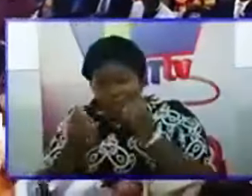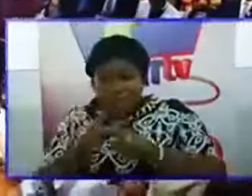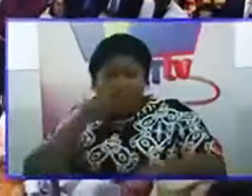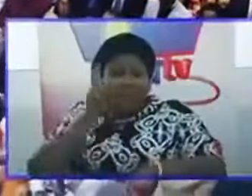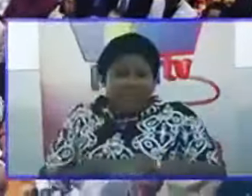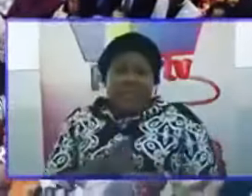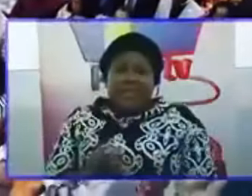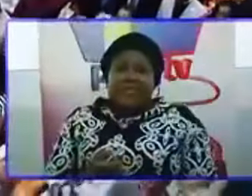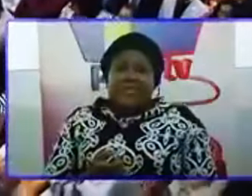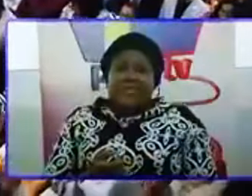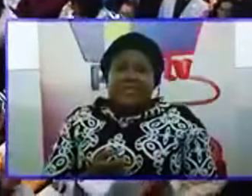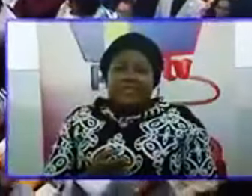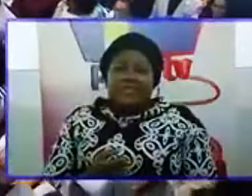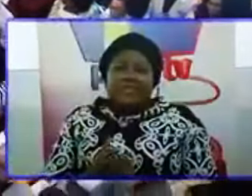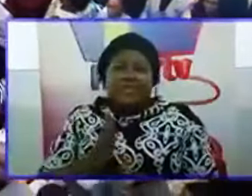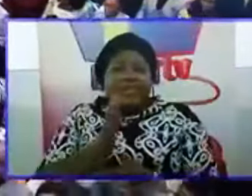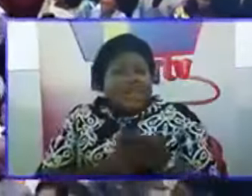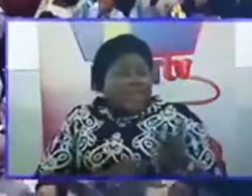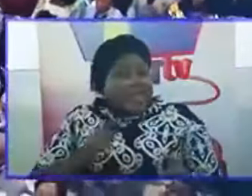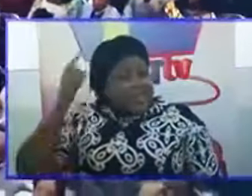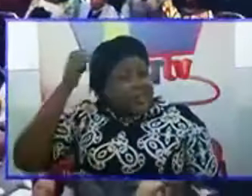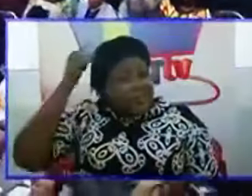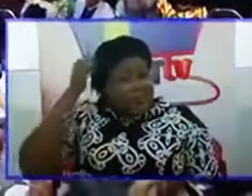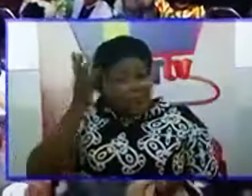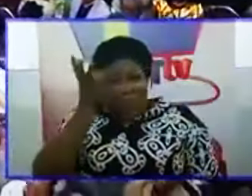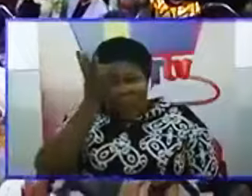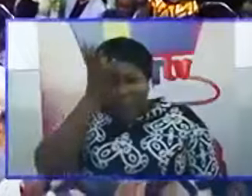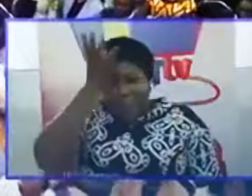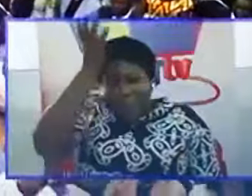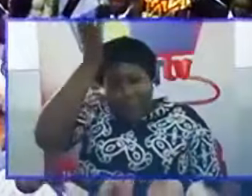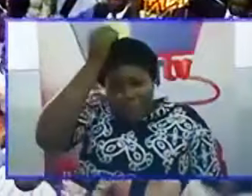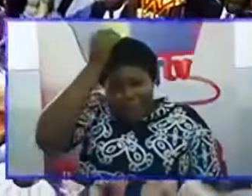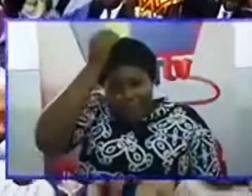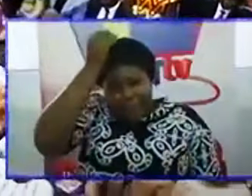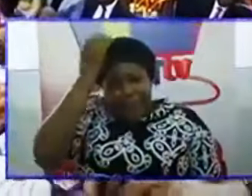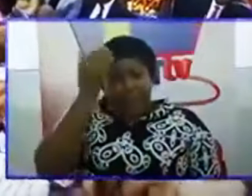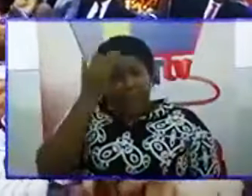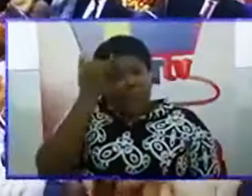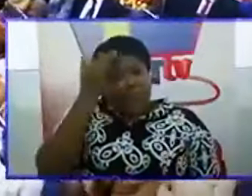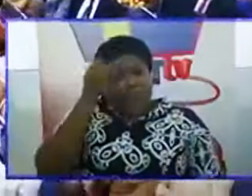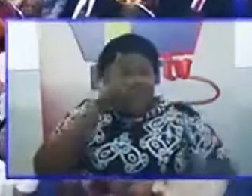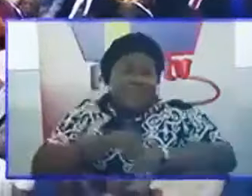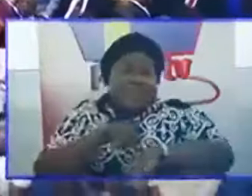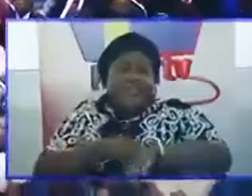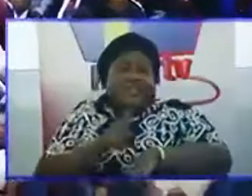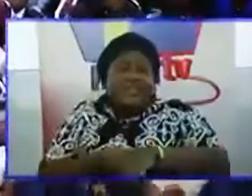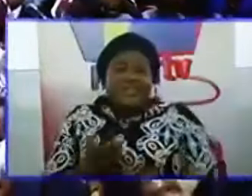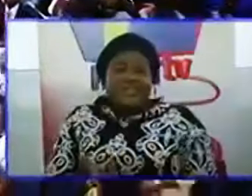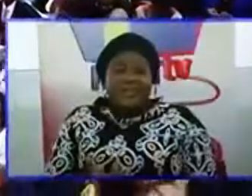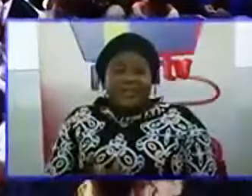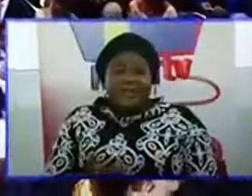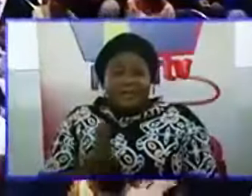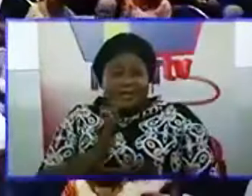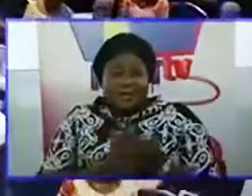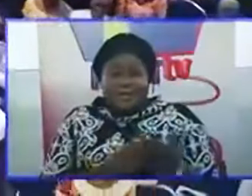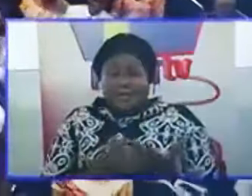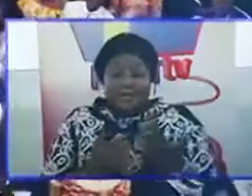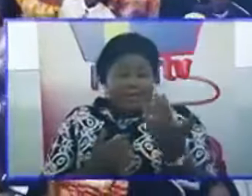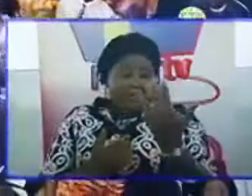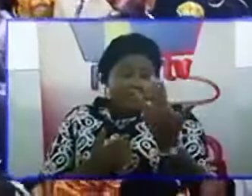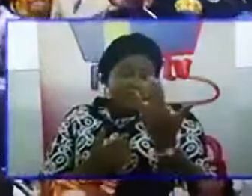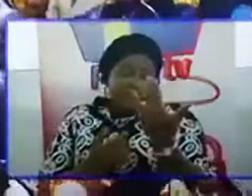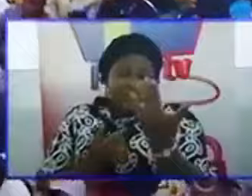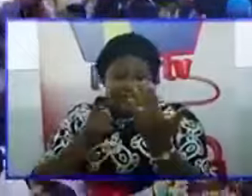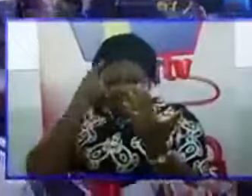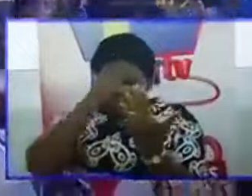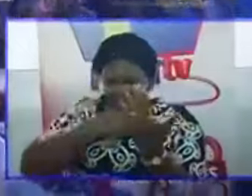of us are losing hair. We are losing hair because of time. Some of us, sometimes when you look at your face in the mirror, you wonder if you are the